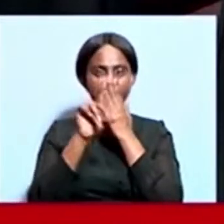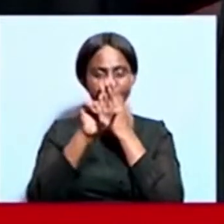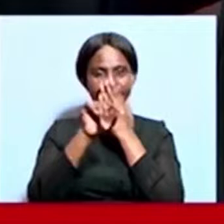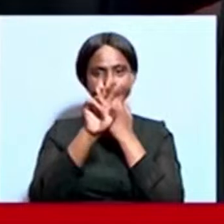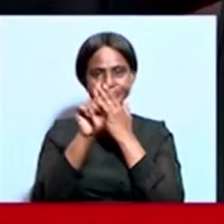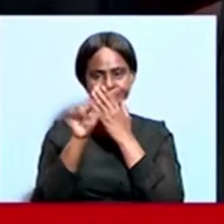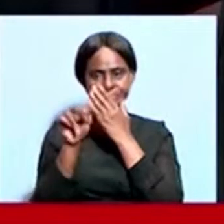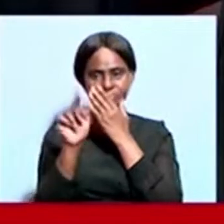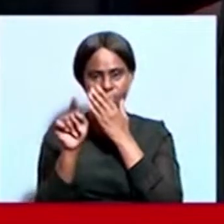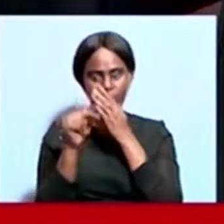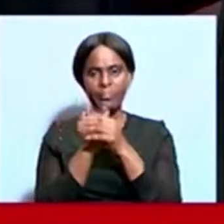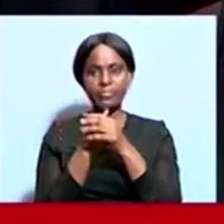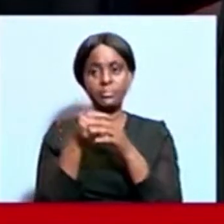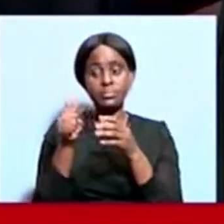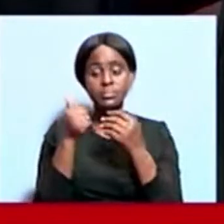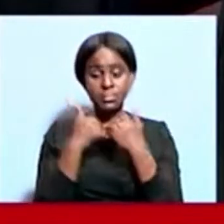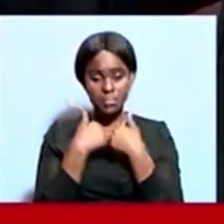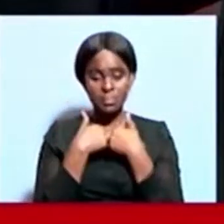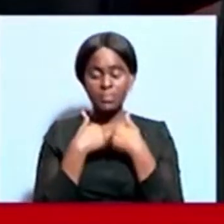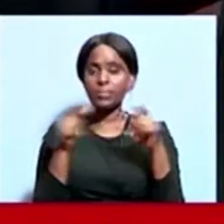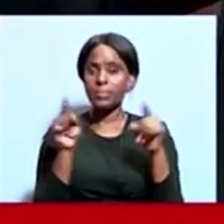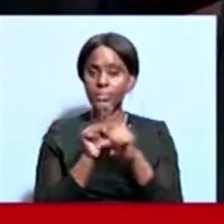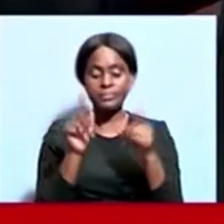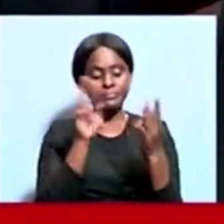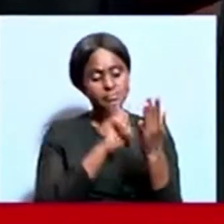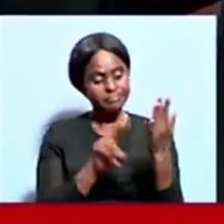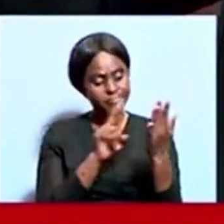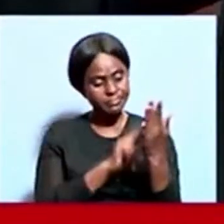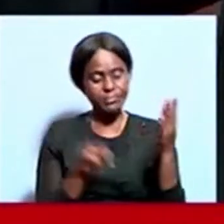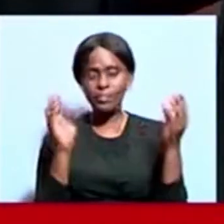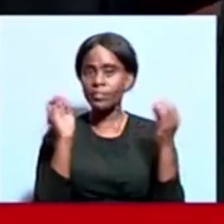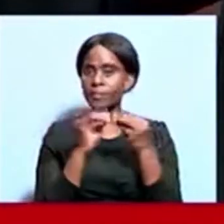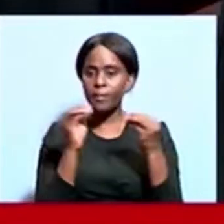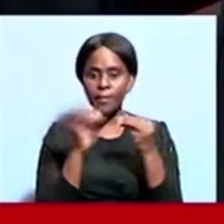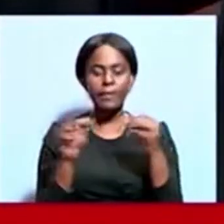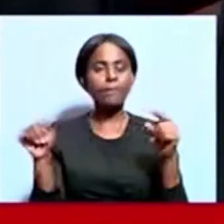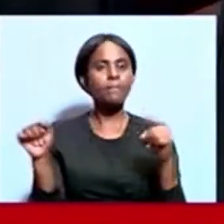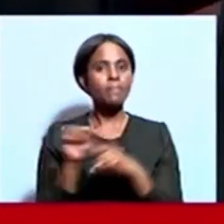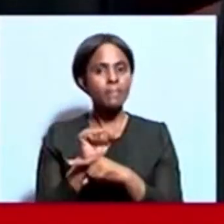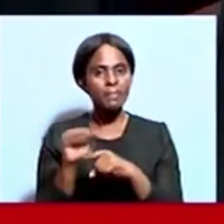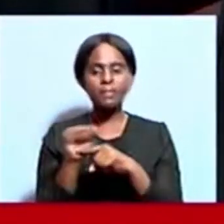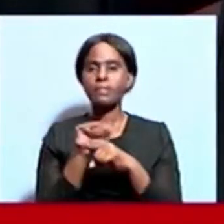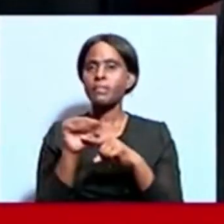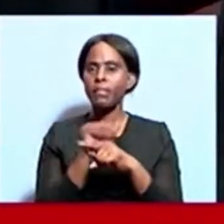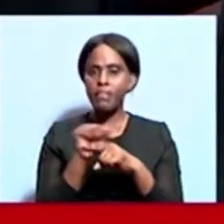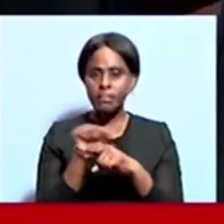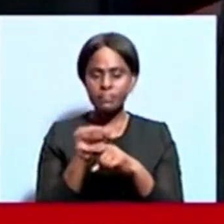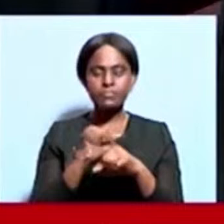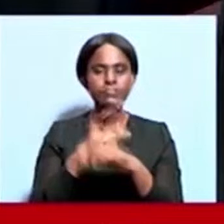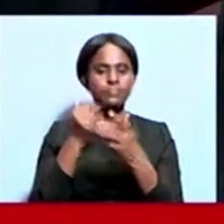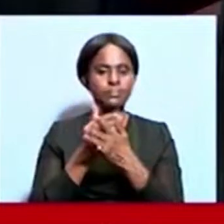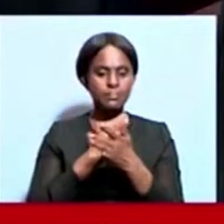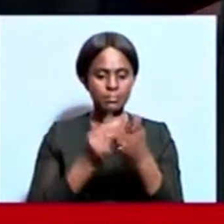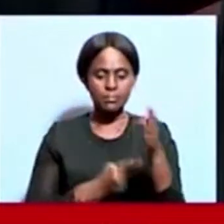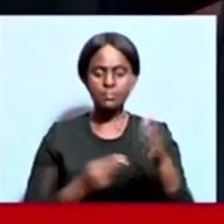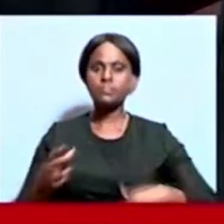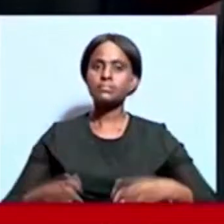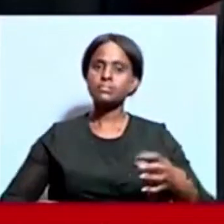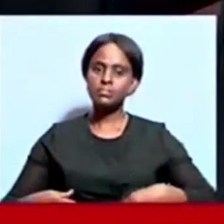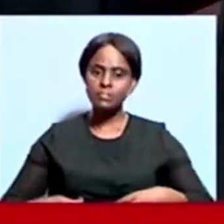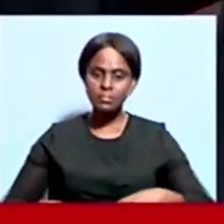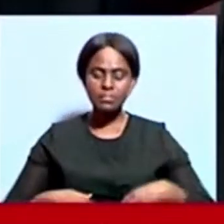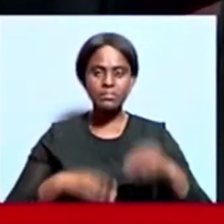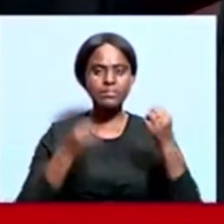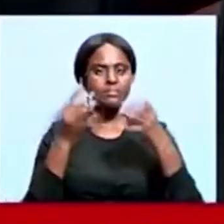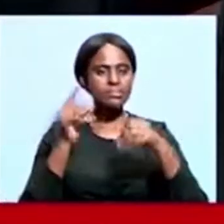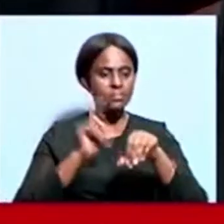2022, you have gone through a lot of induction courses. In fact, all of us have been complaining that many